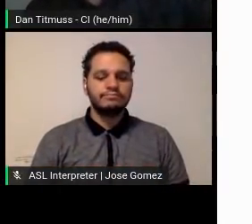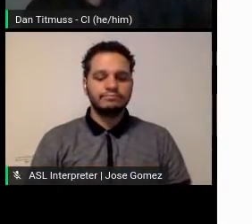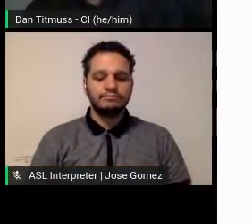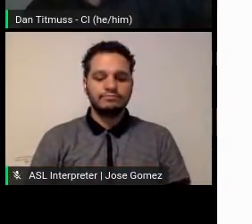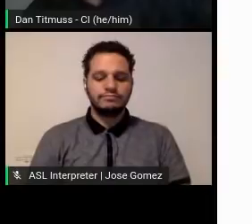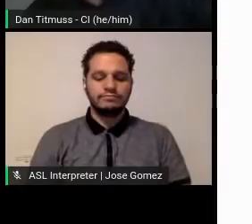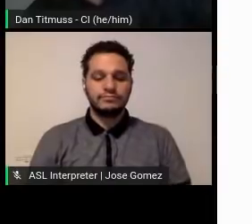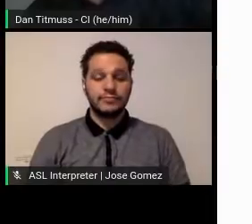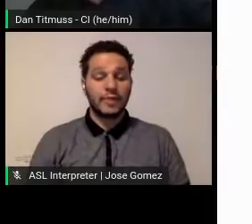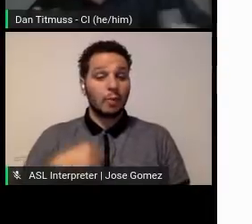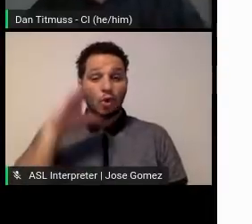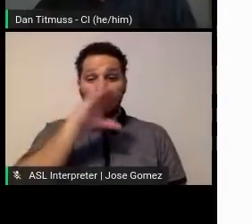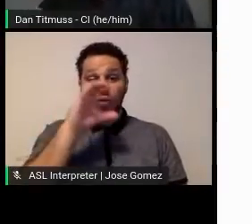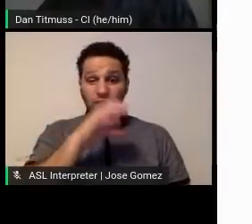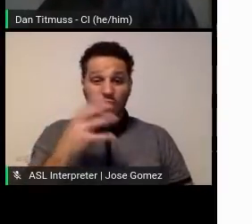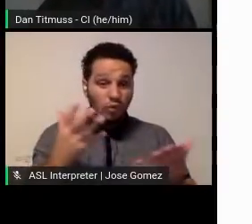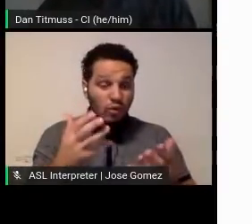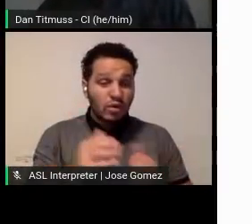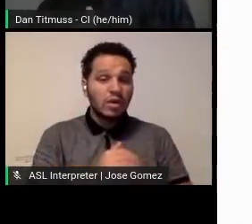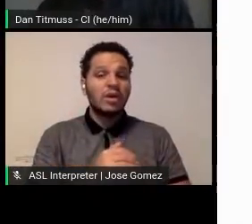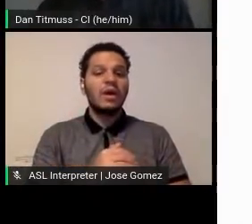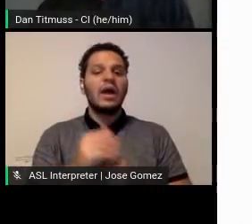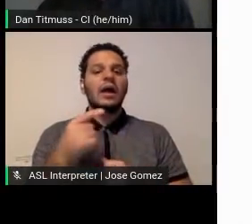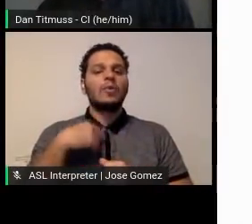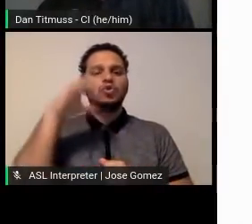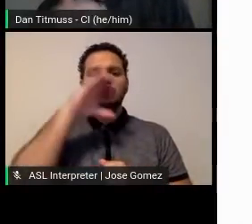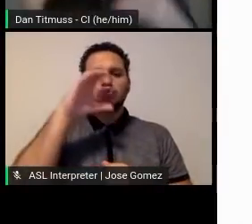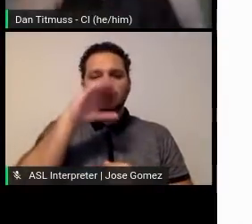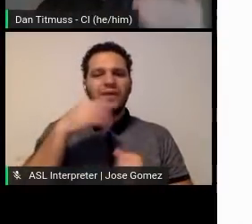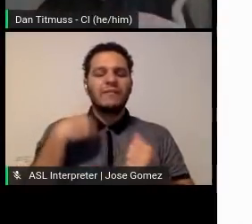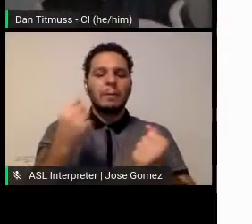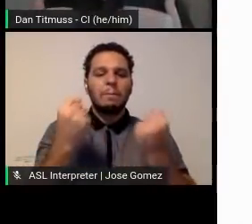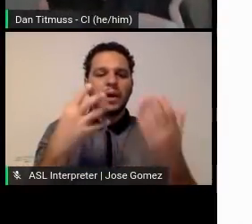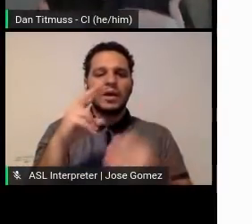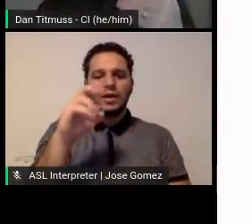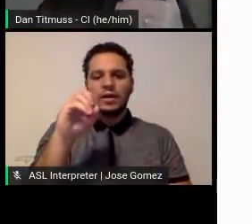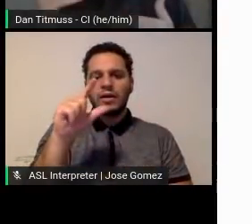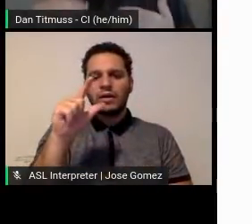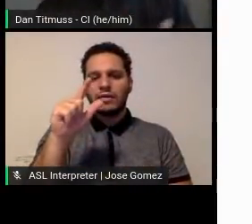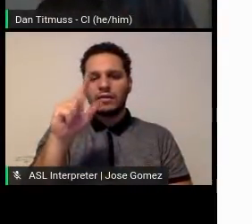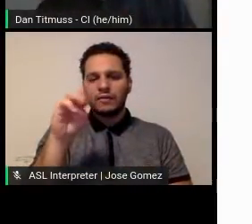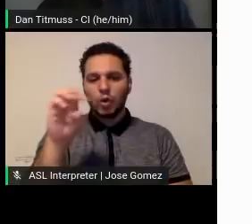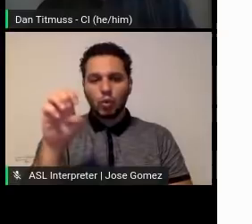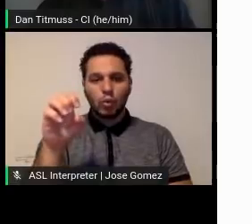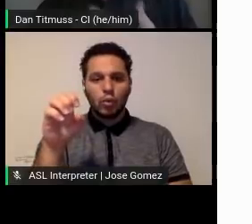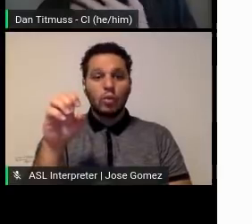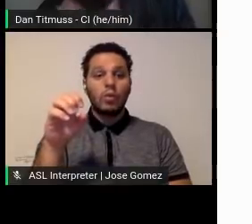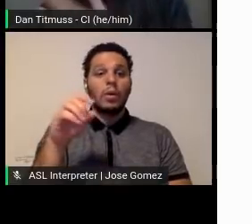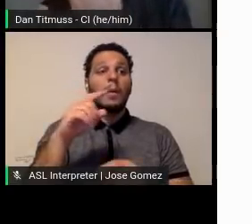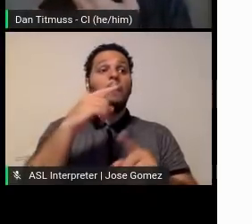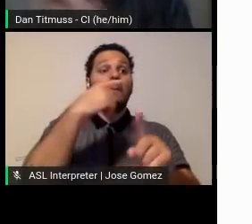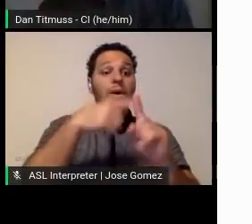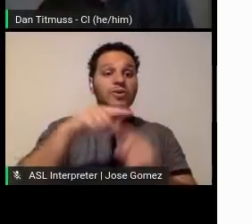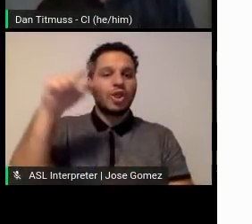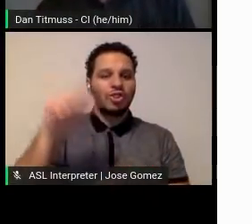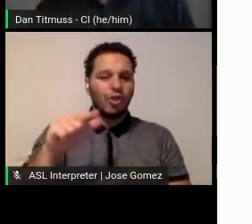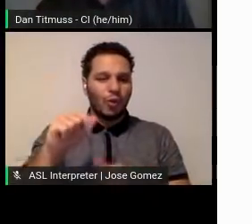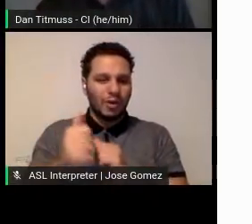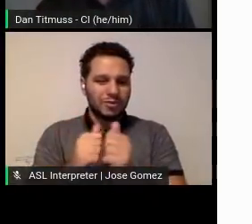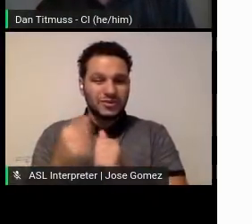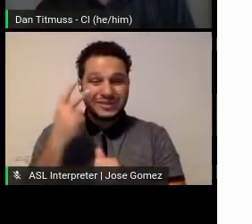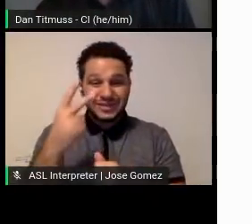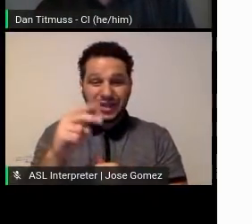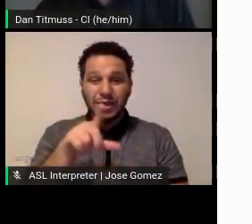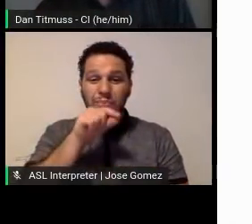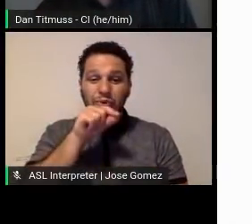What we're looking for here is search queries that have a lot of search volume, but balance that out with low competition. That's why I've got this bird here kind of